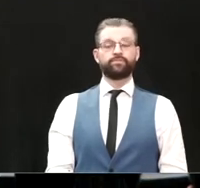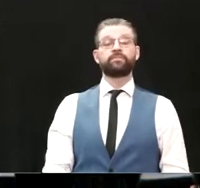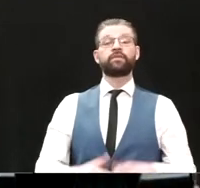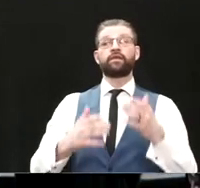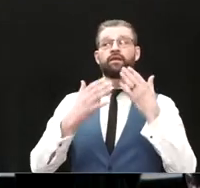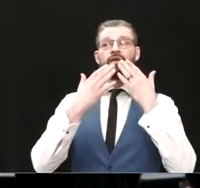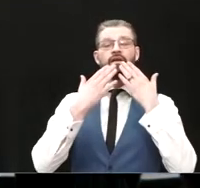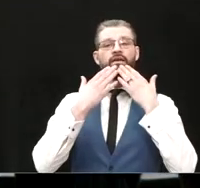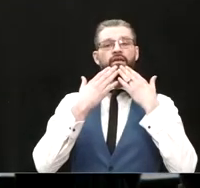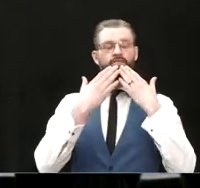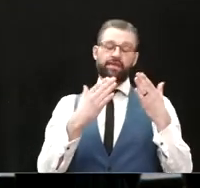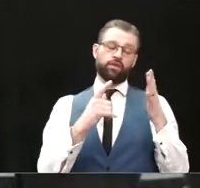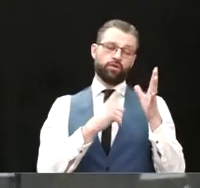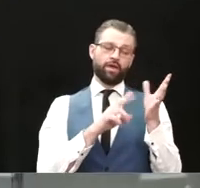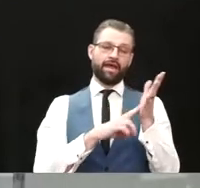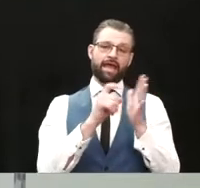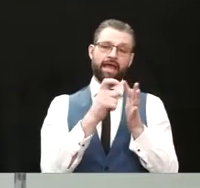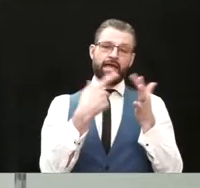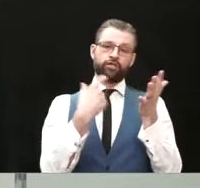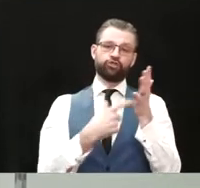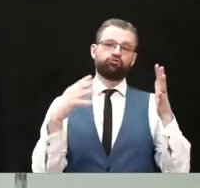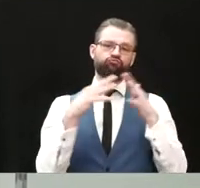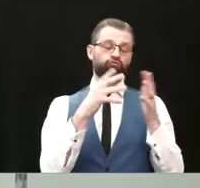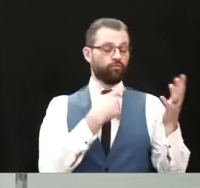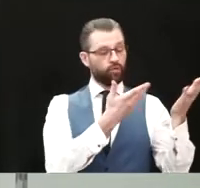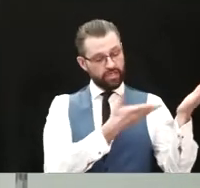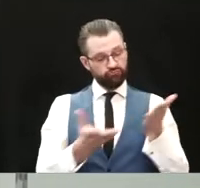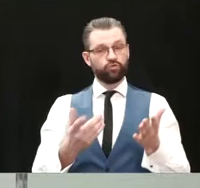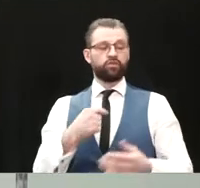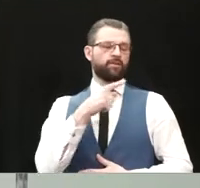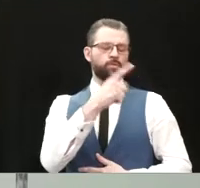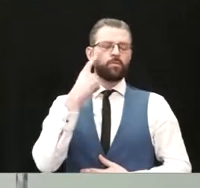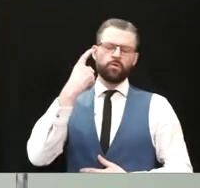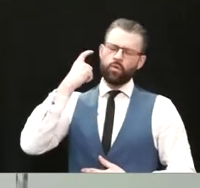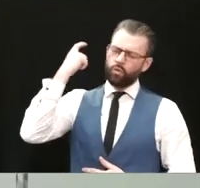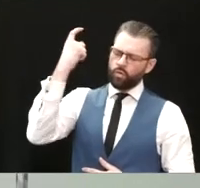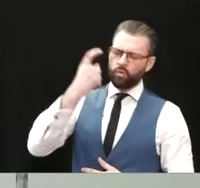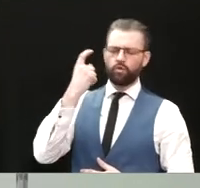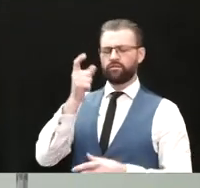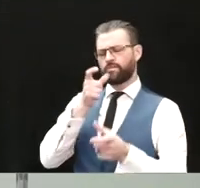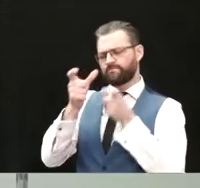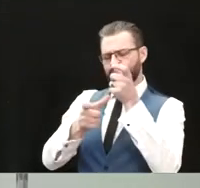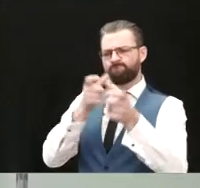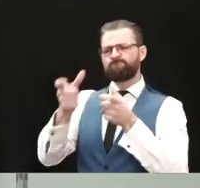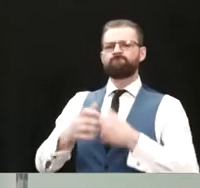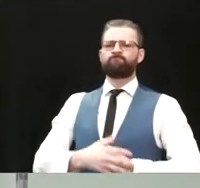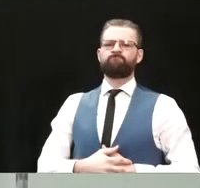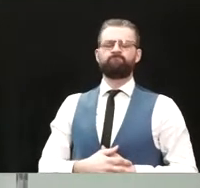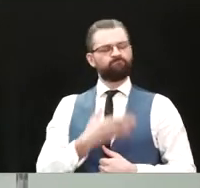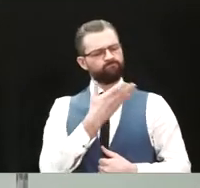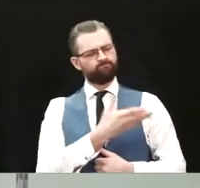Thank you, Andrew, for that introduction and for your thoughtful words.